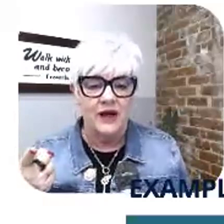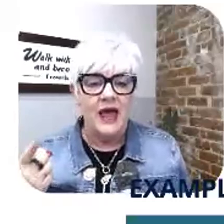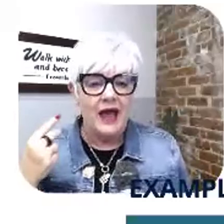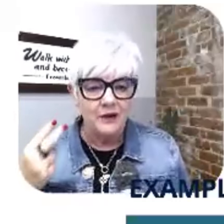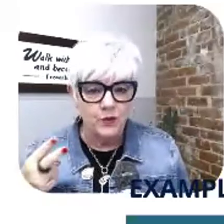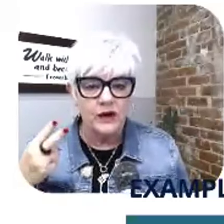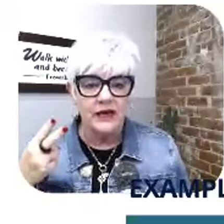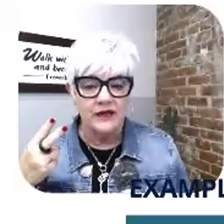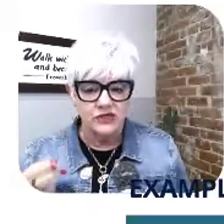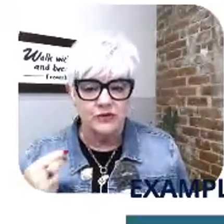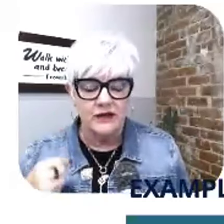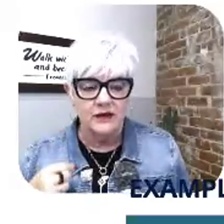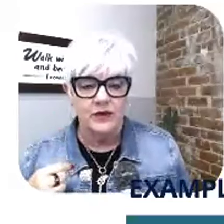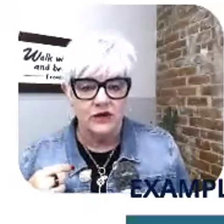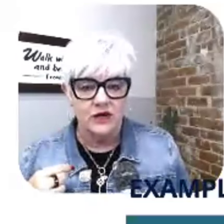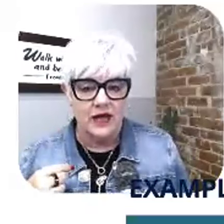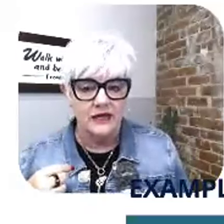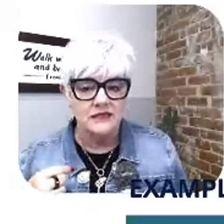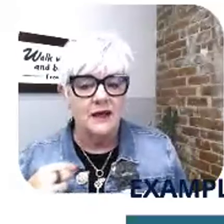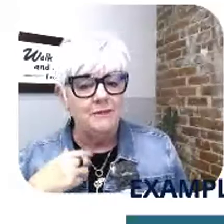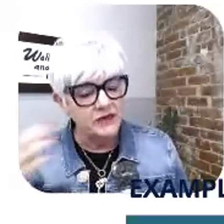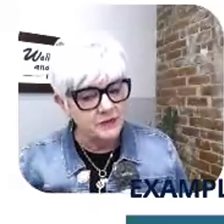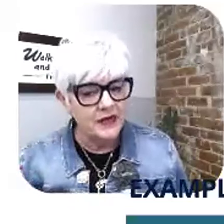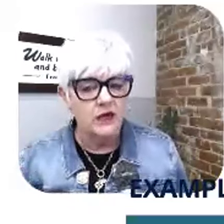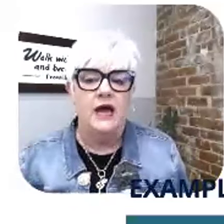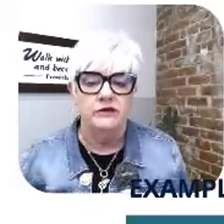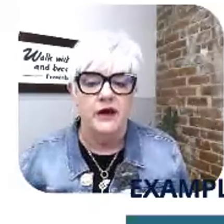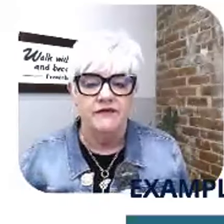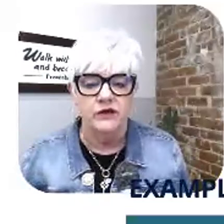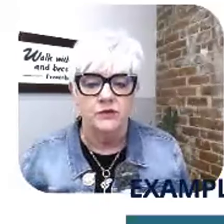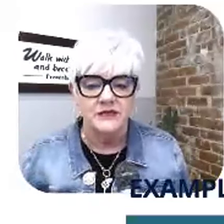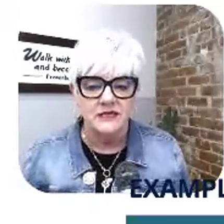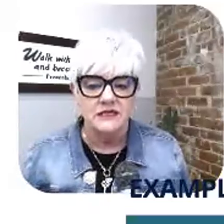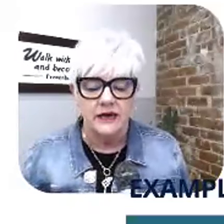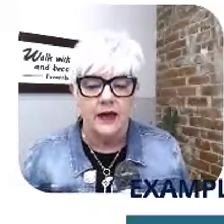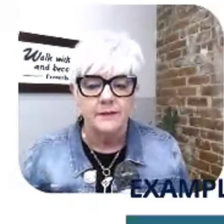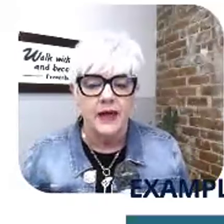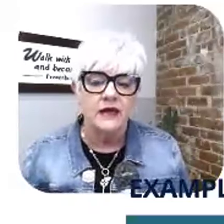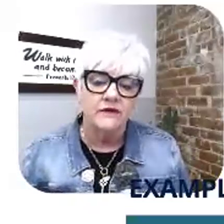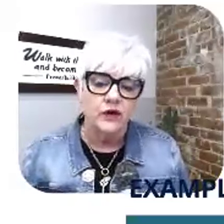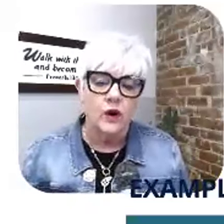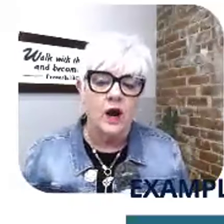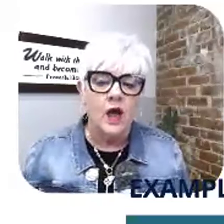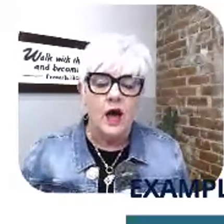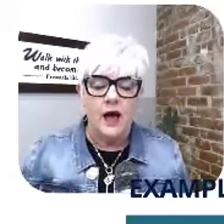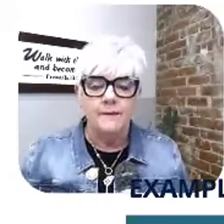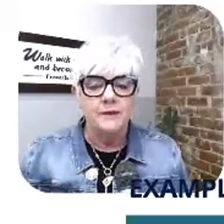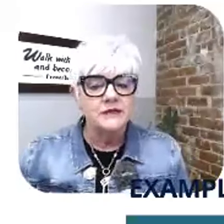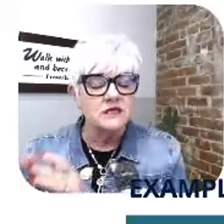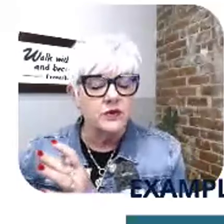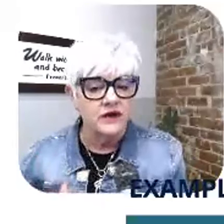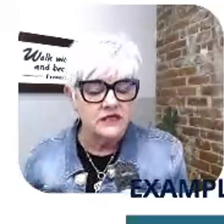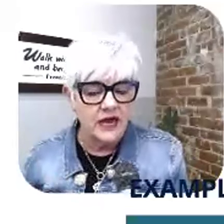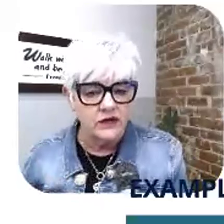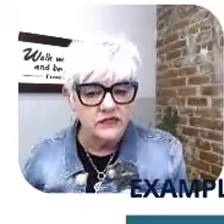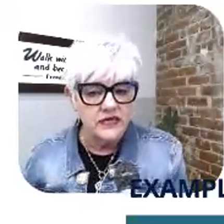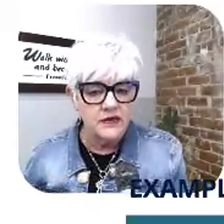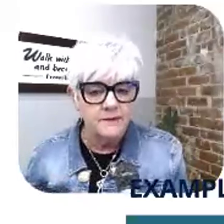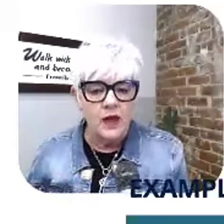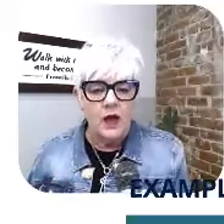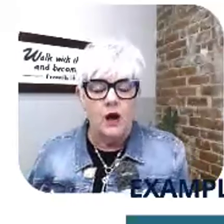do, and working directly with your clients, depending on how you have your business set up. And if you're a business with an